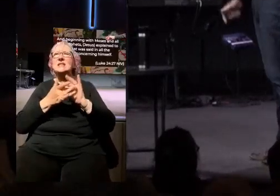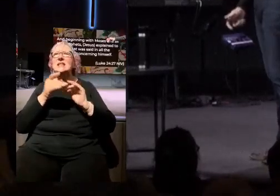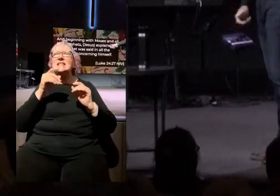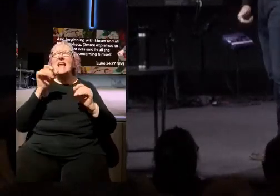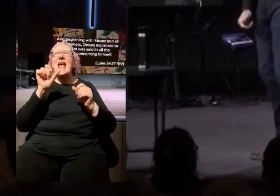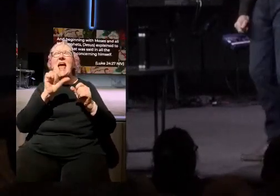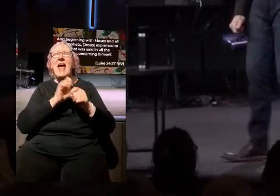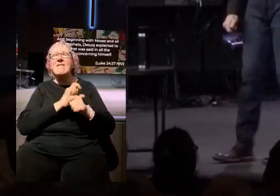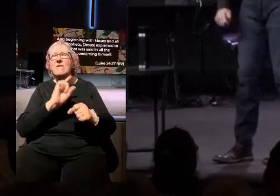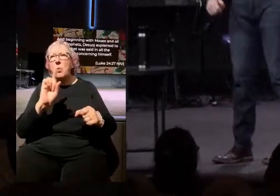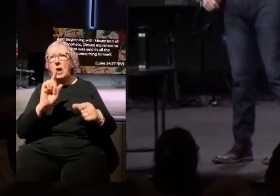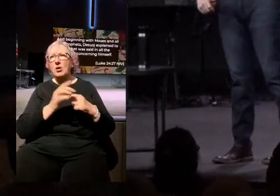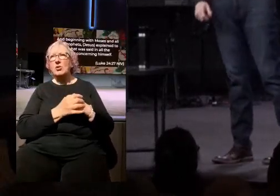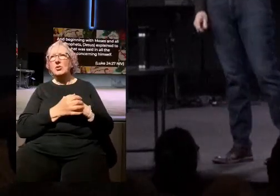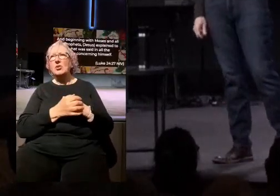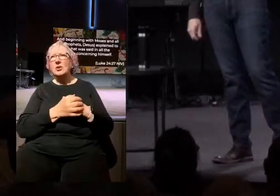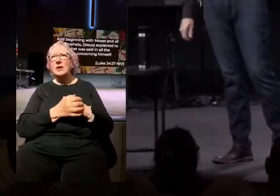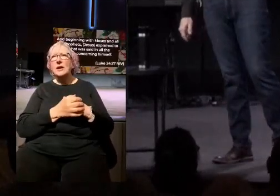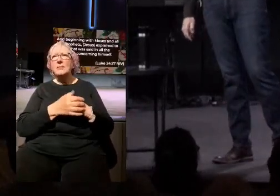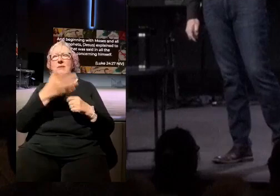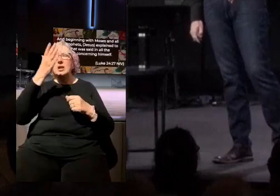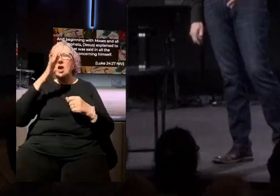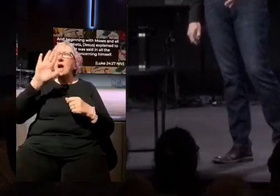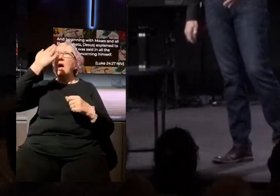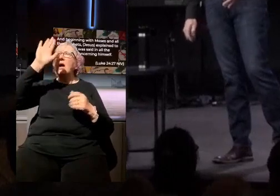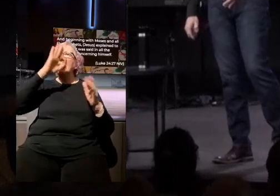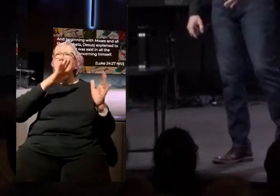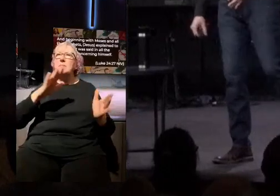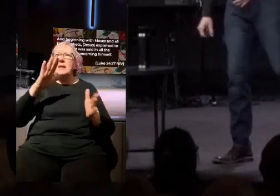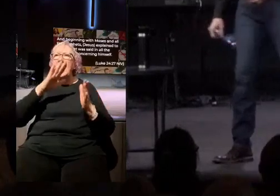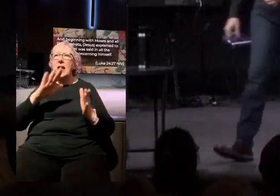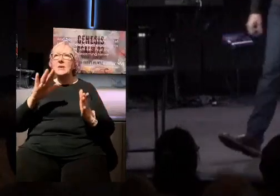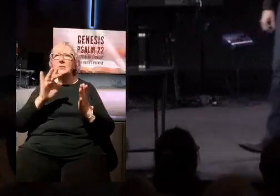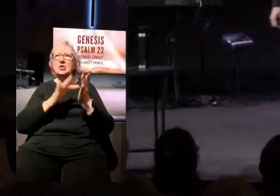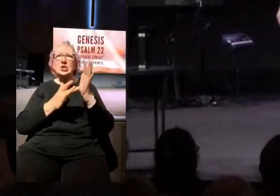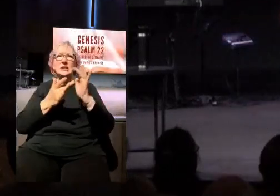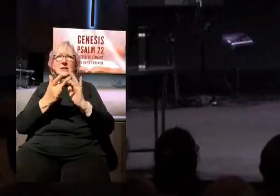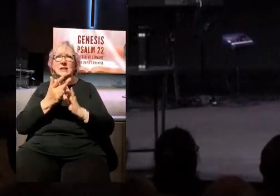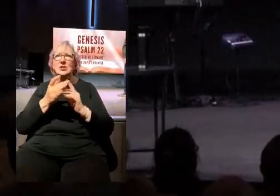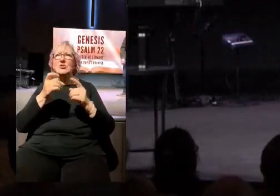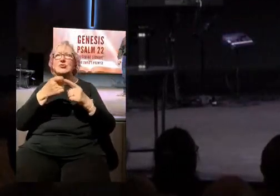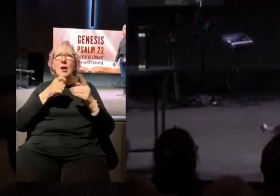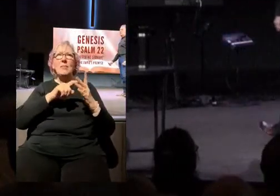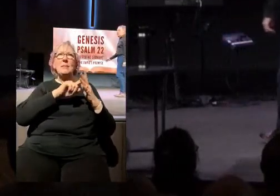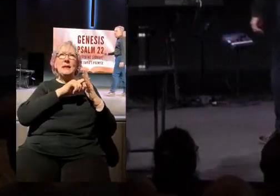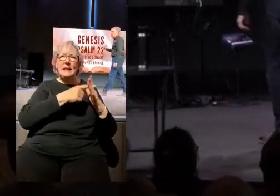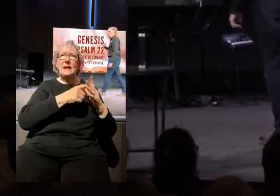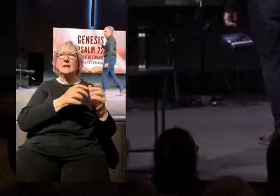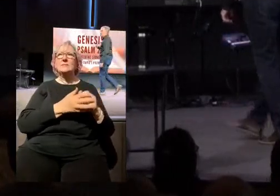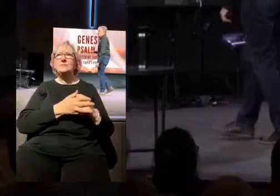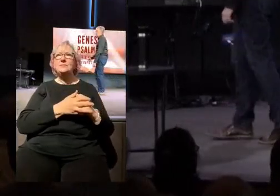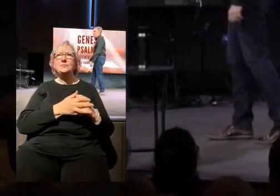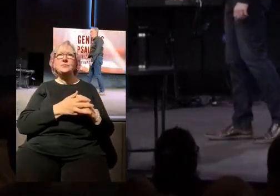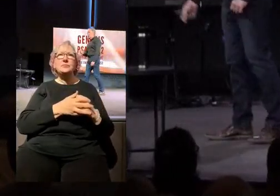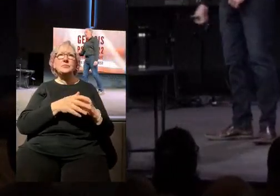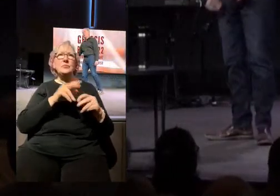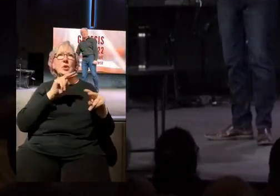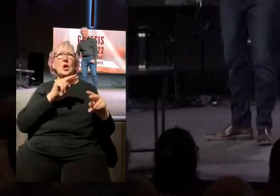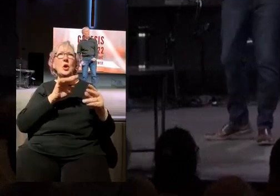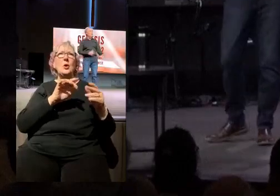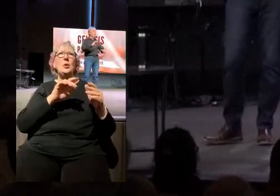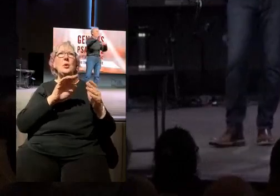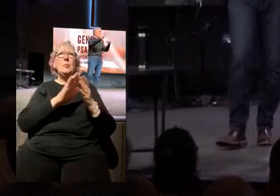because God's plan was for Jesus from the start. I look at this, the book of Genesis. Humanity has